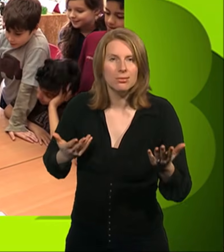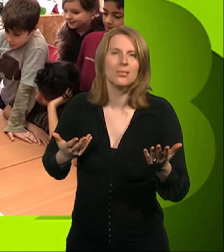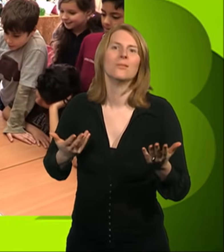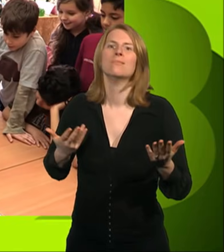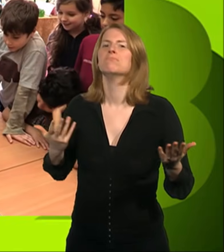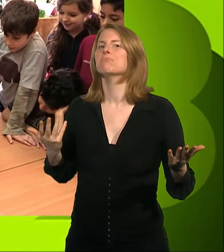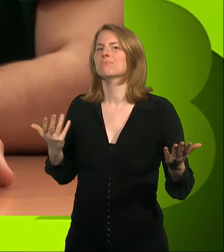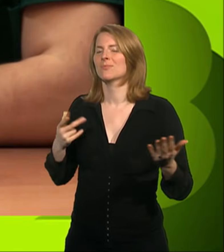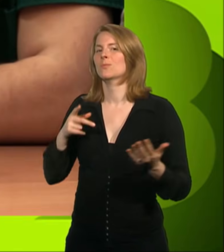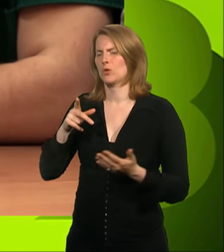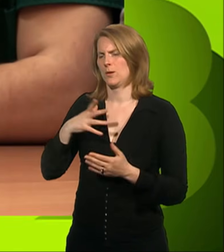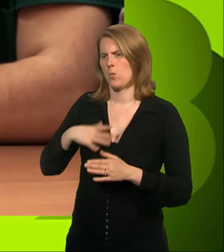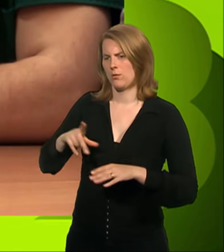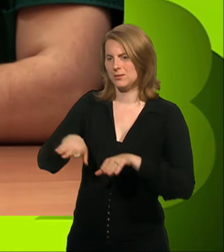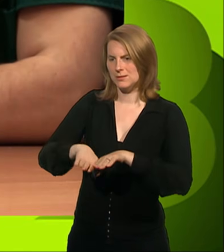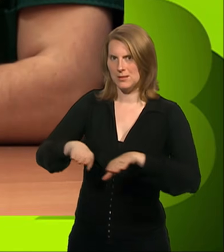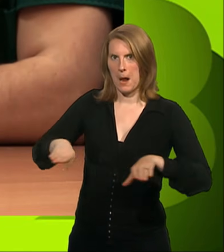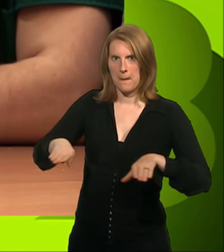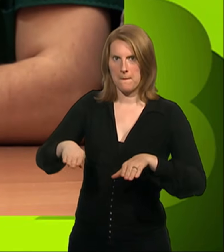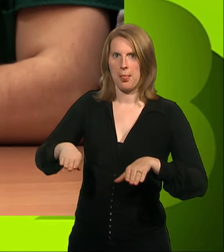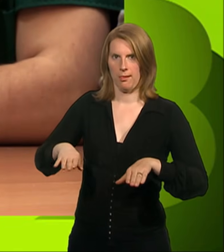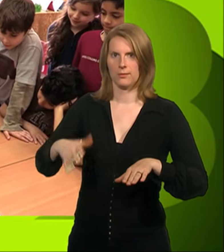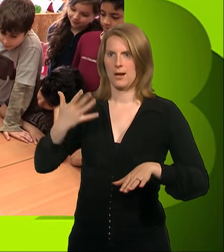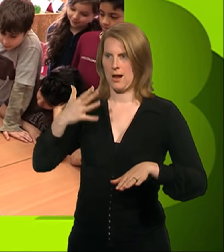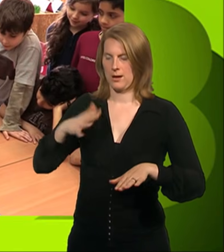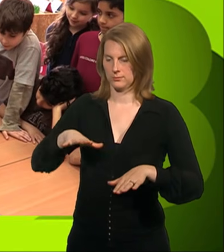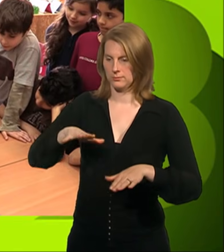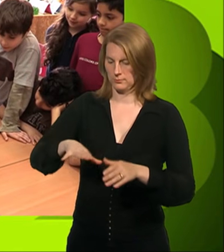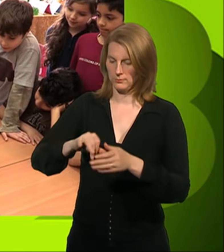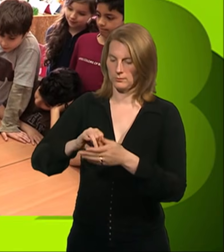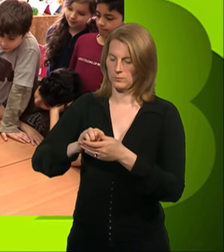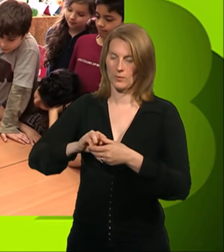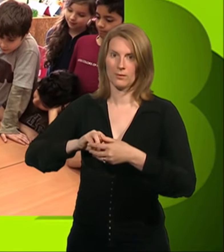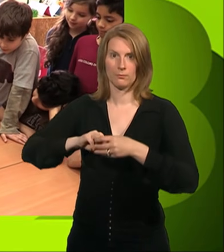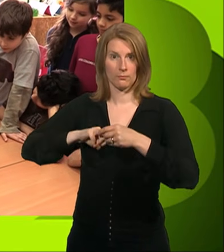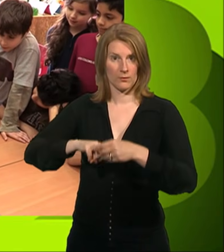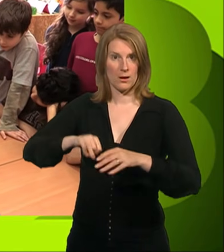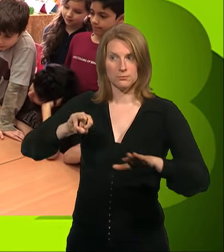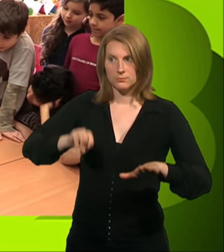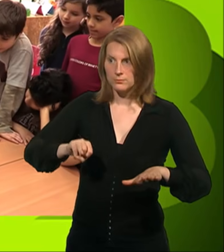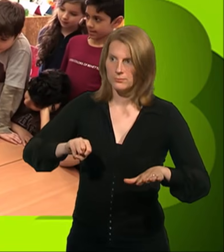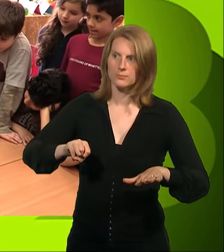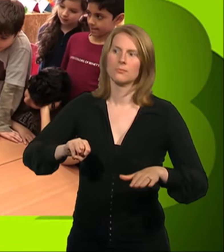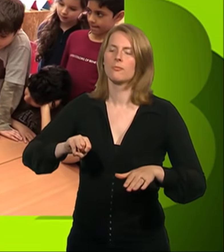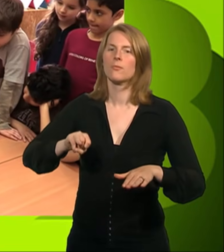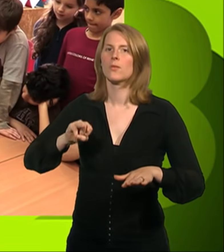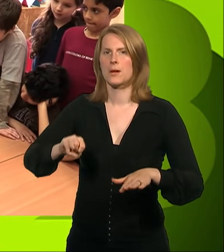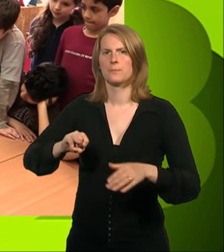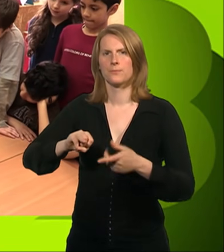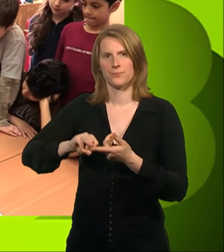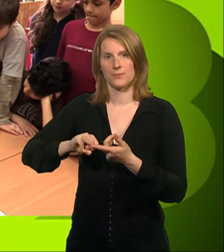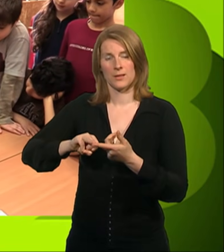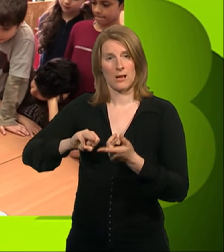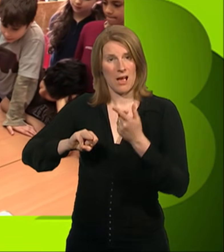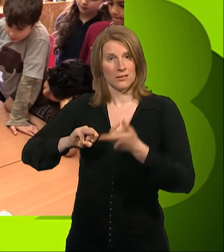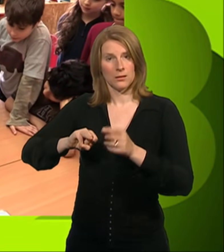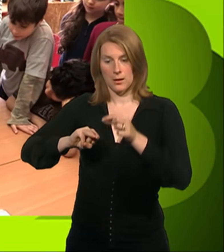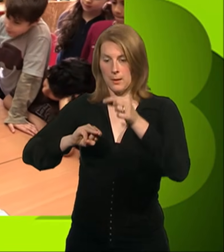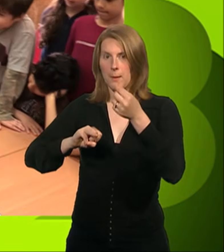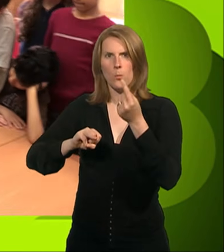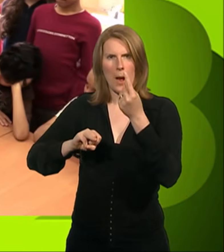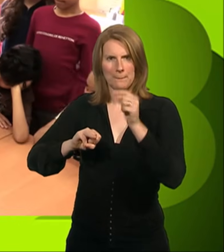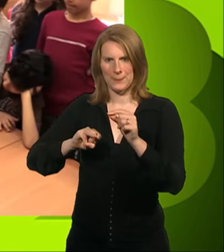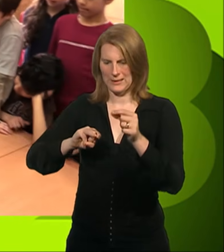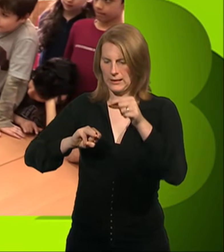want you to leave that finger out. Leave that one out. If you can lift this penny without taking your hand off the table, just using that